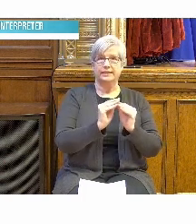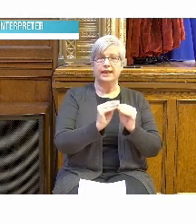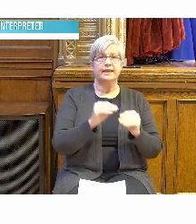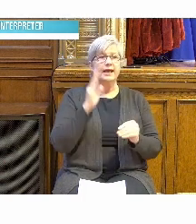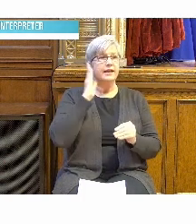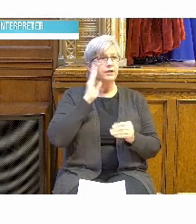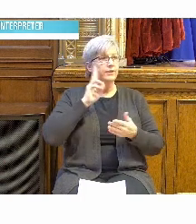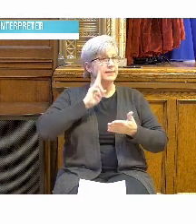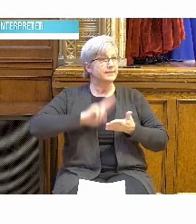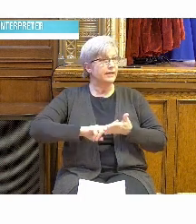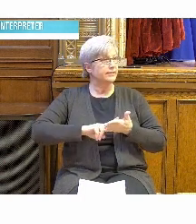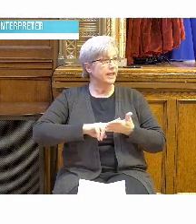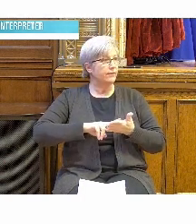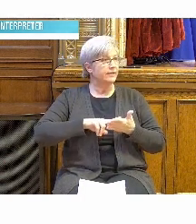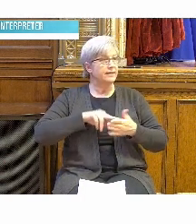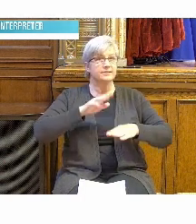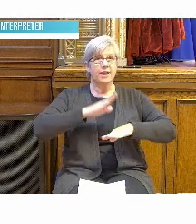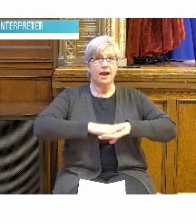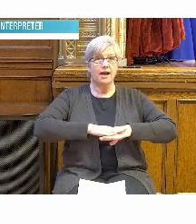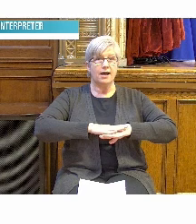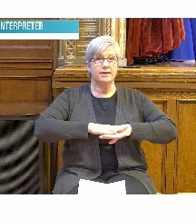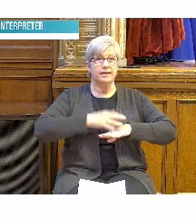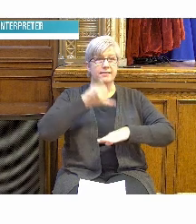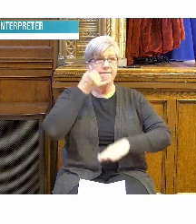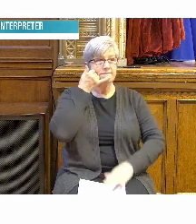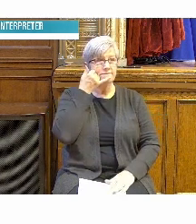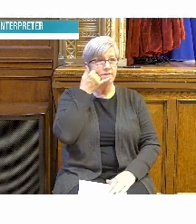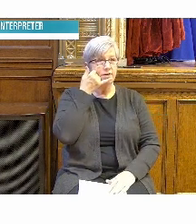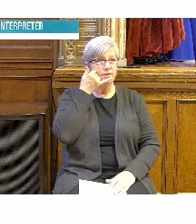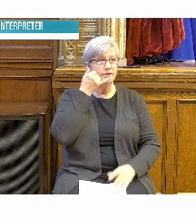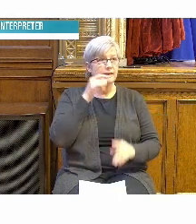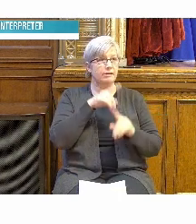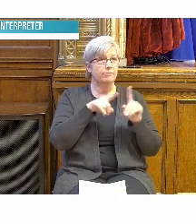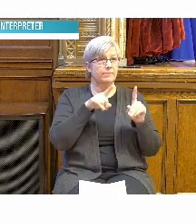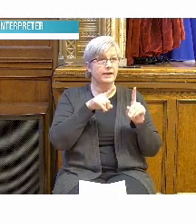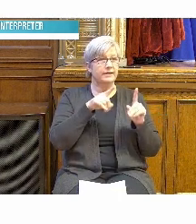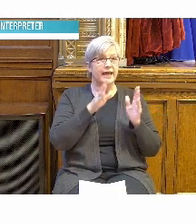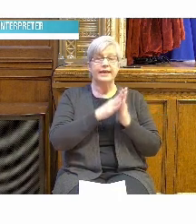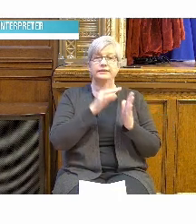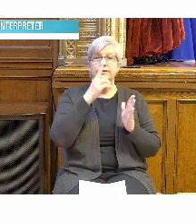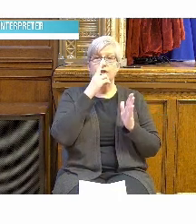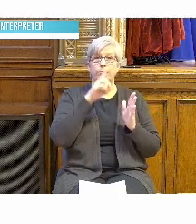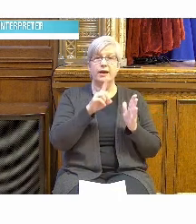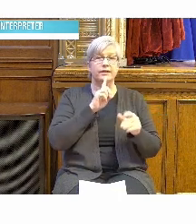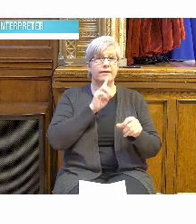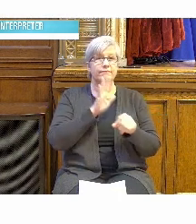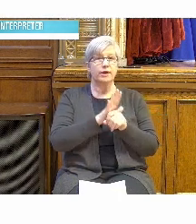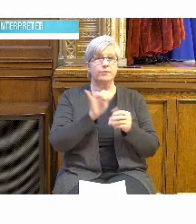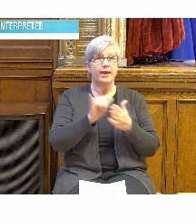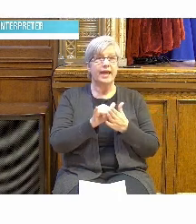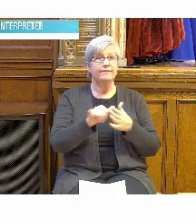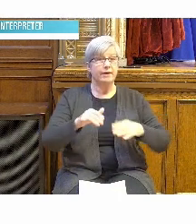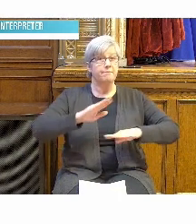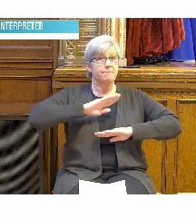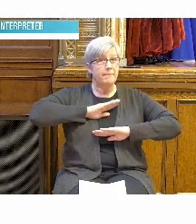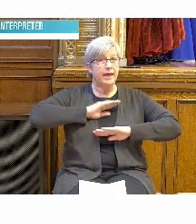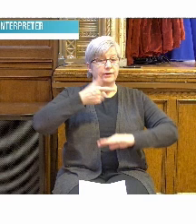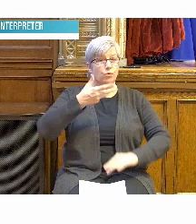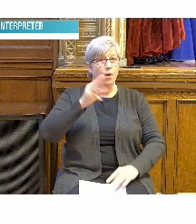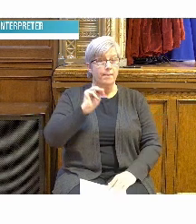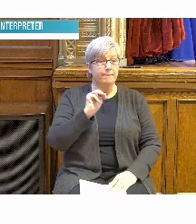know the secretary is on the phone, but Secretary, I would ask that you confirm that we have met quorum.